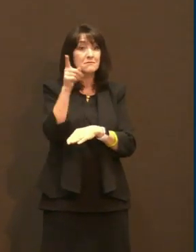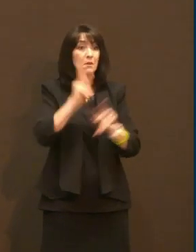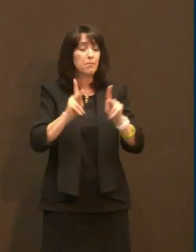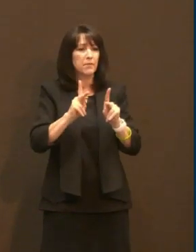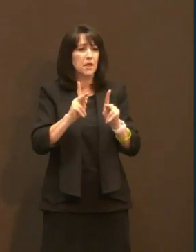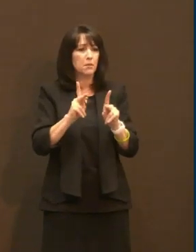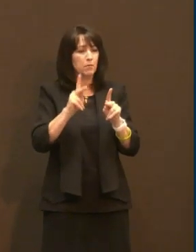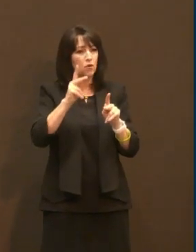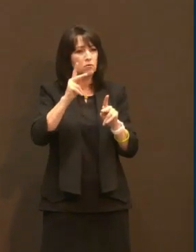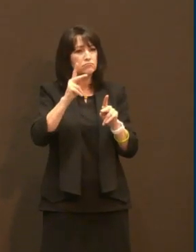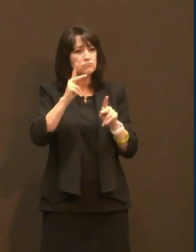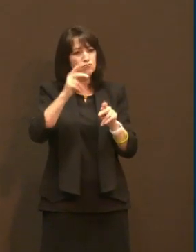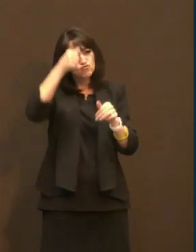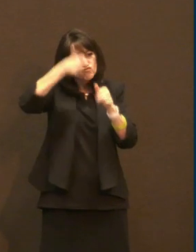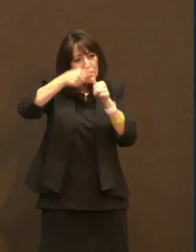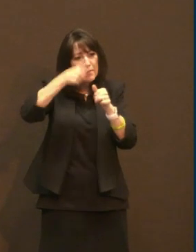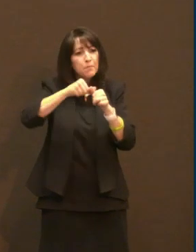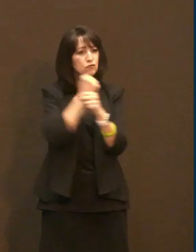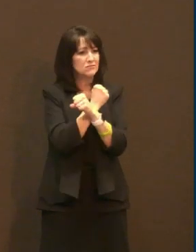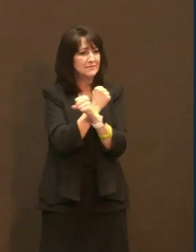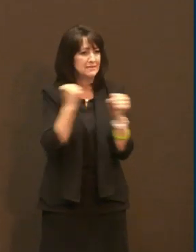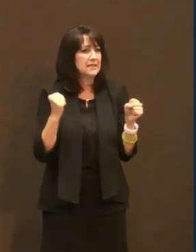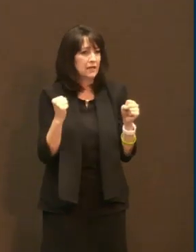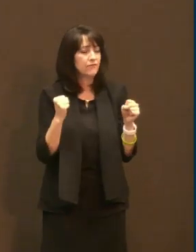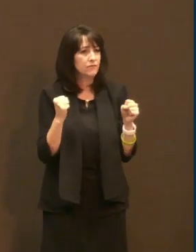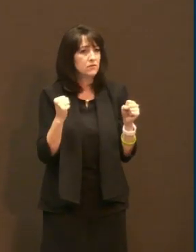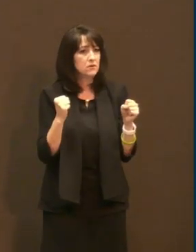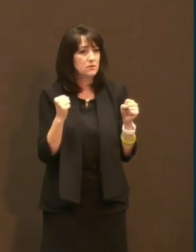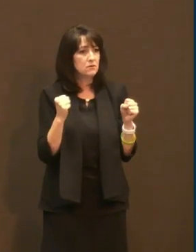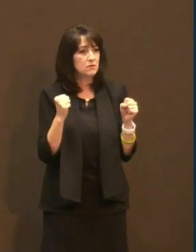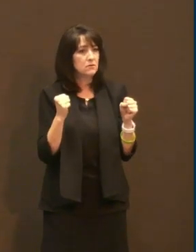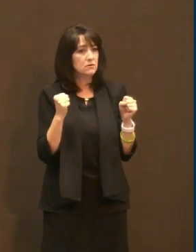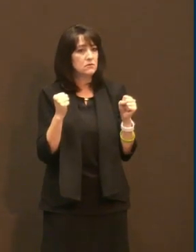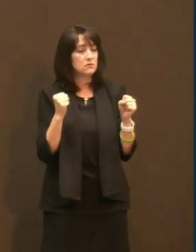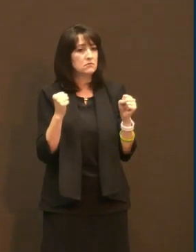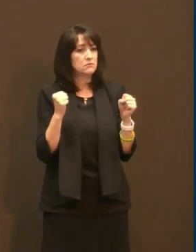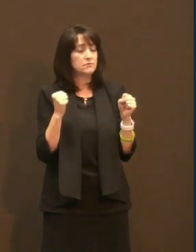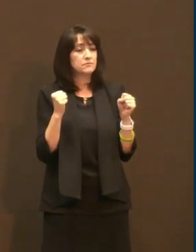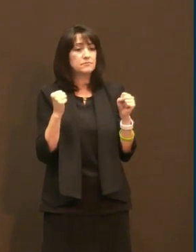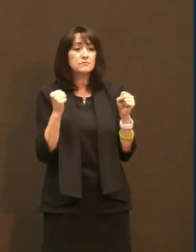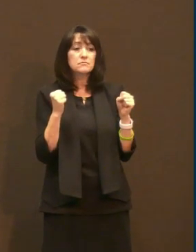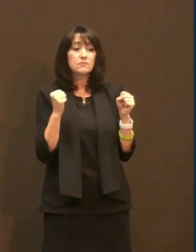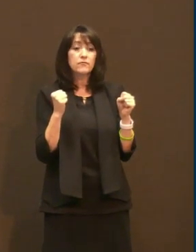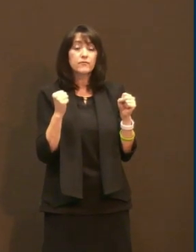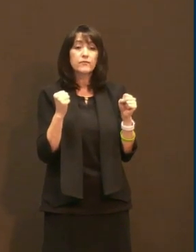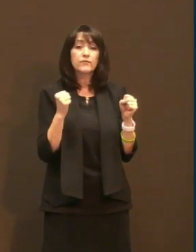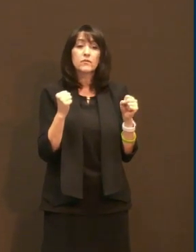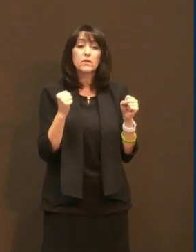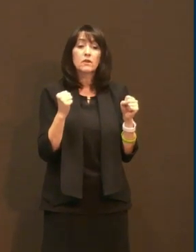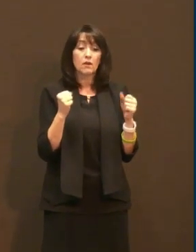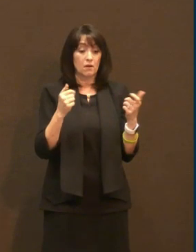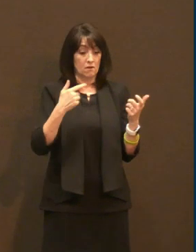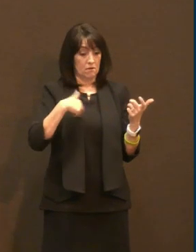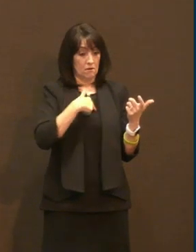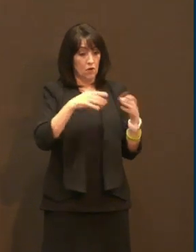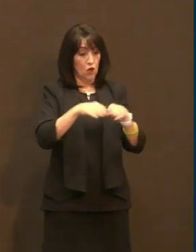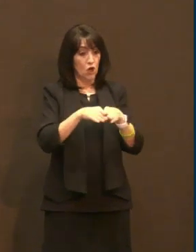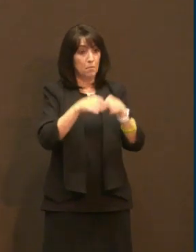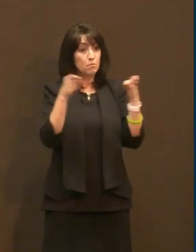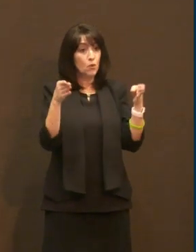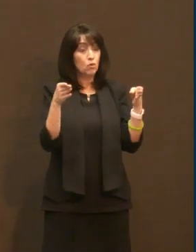the percentage of positive cases continues to go down, because we have to, one of the requirements of moving forward is to do